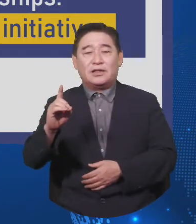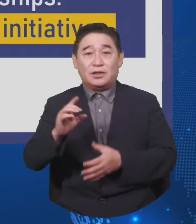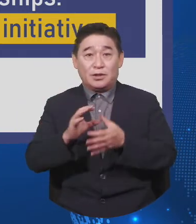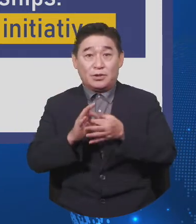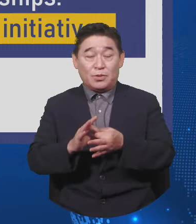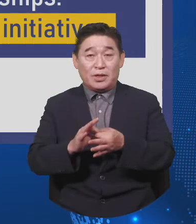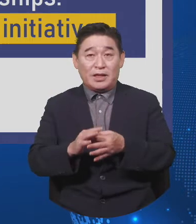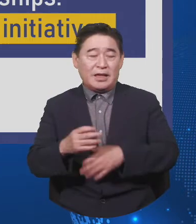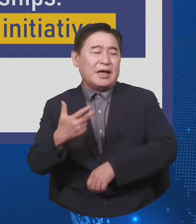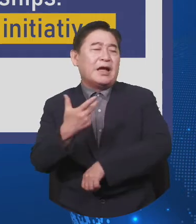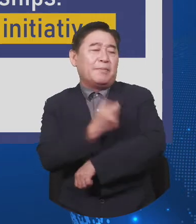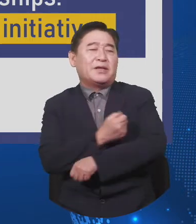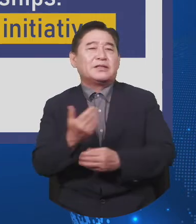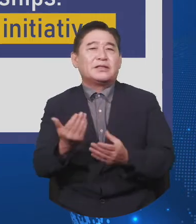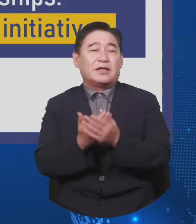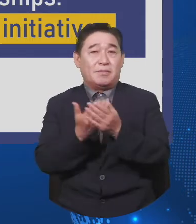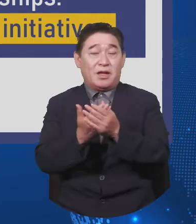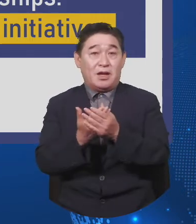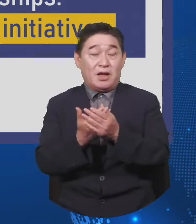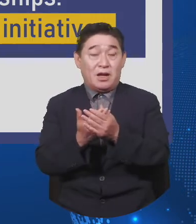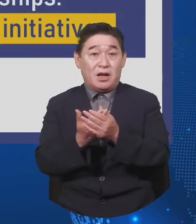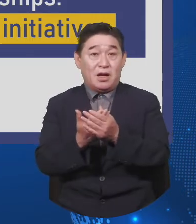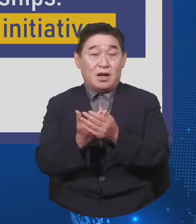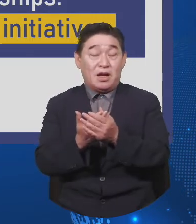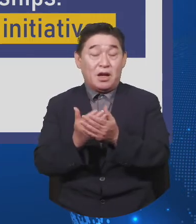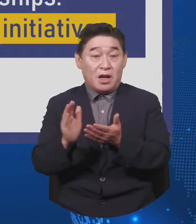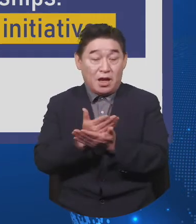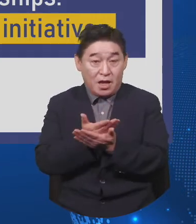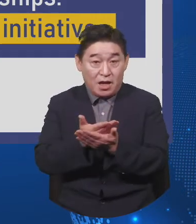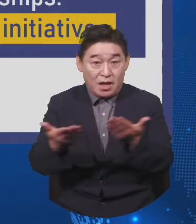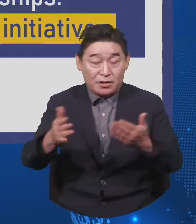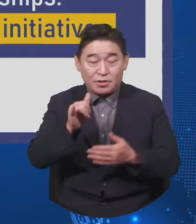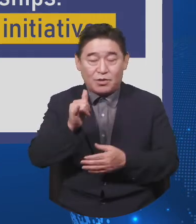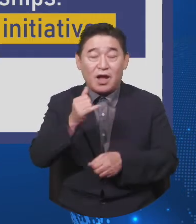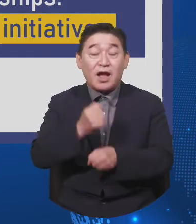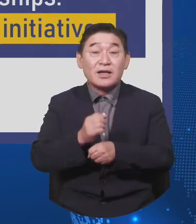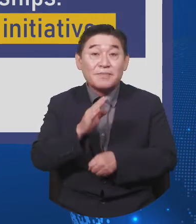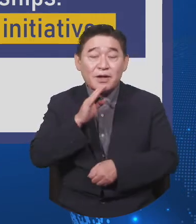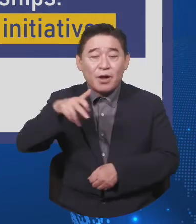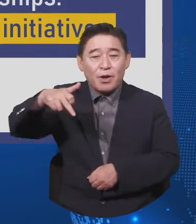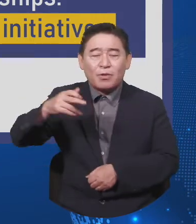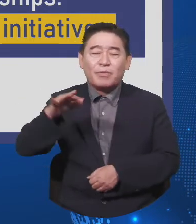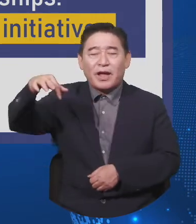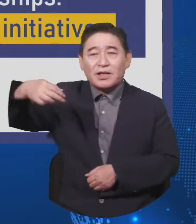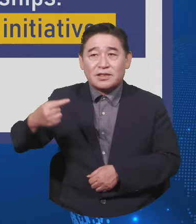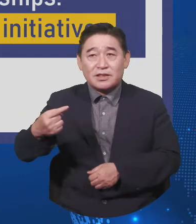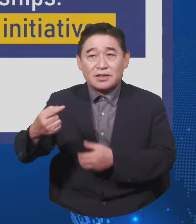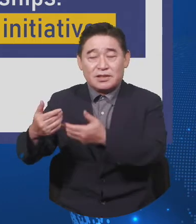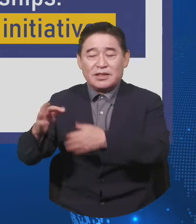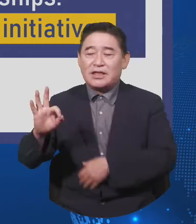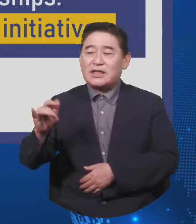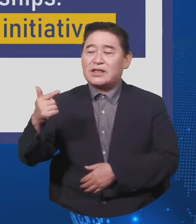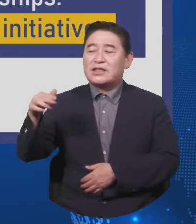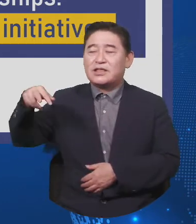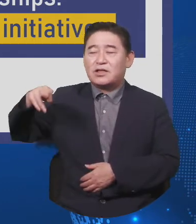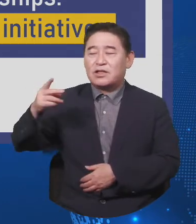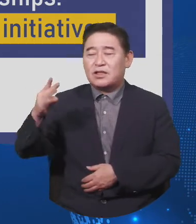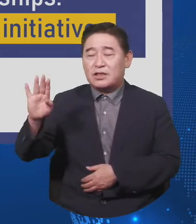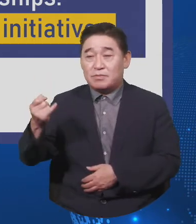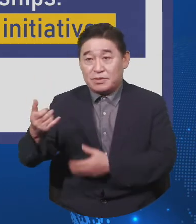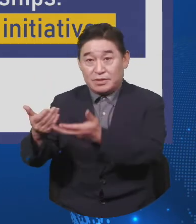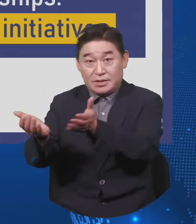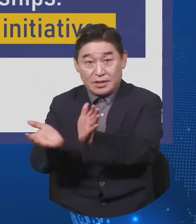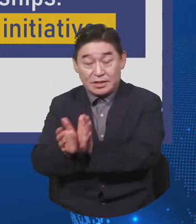the process. And the initiative delivered its first dose of vaccines to